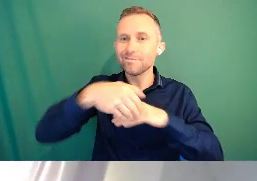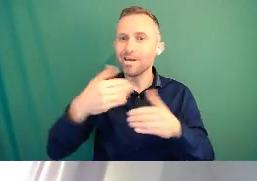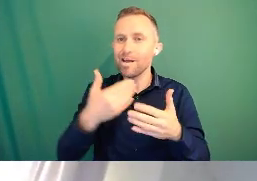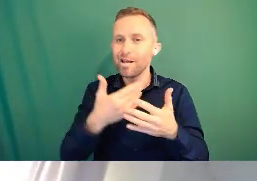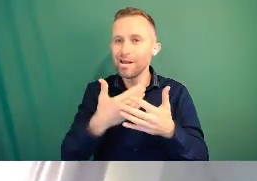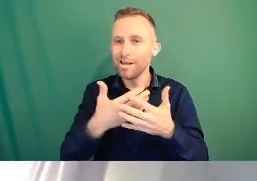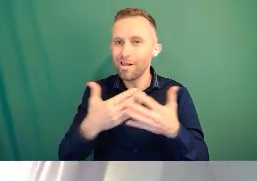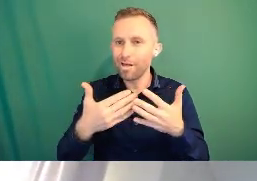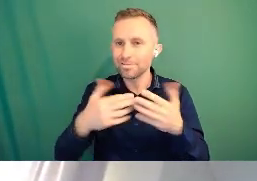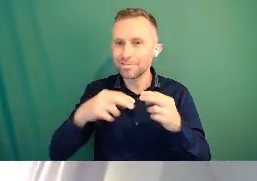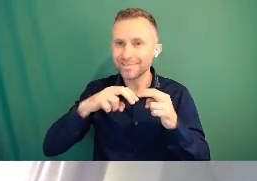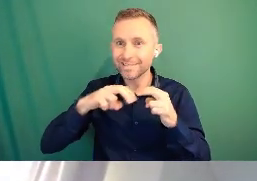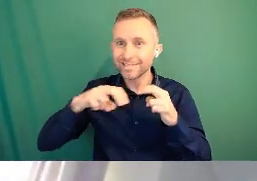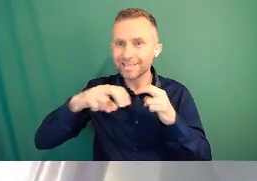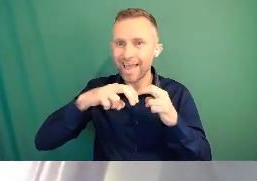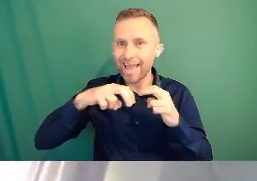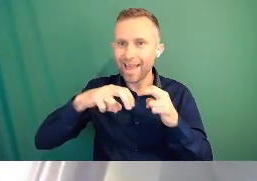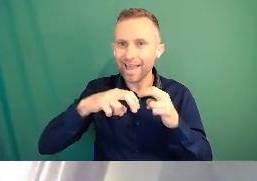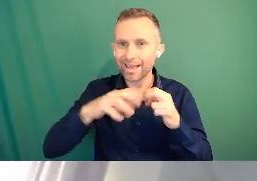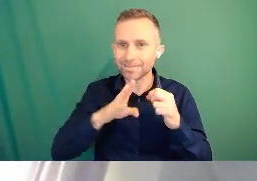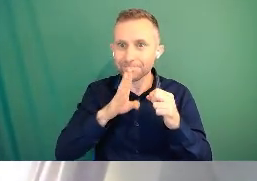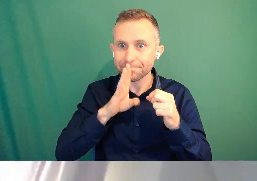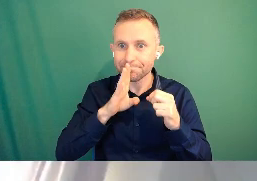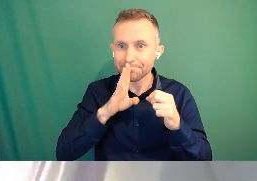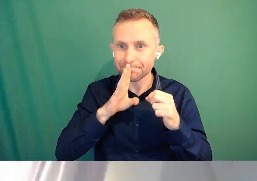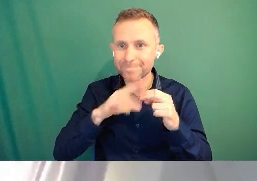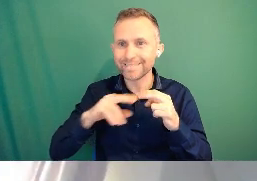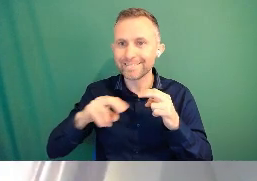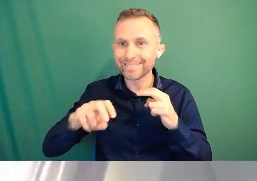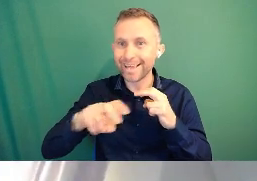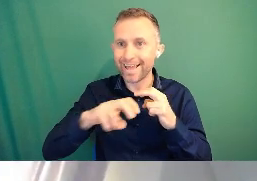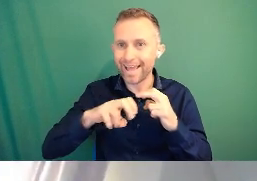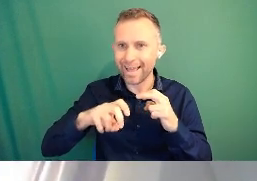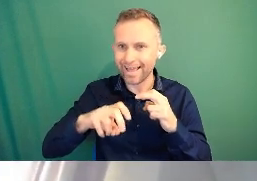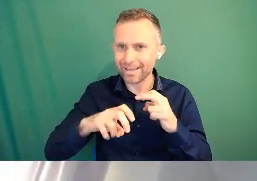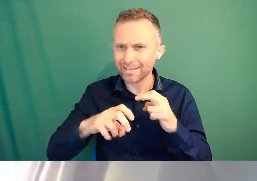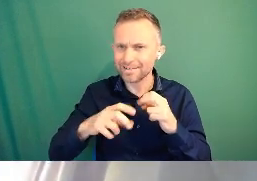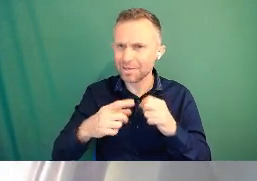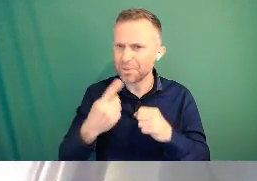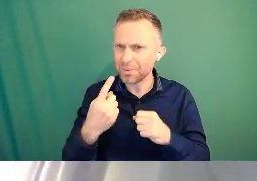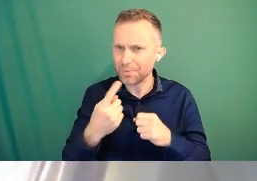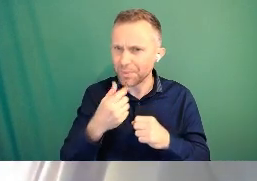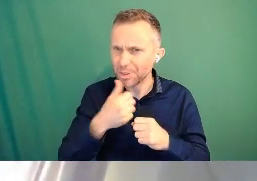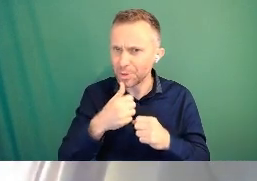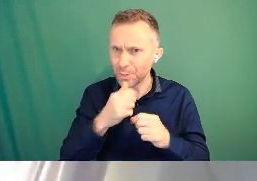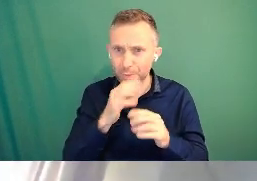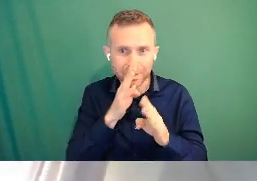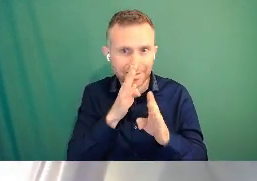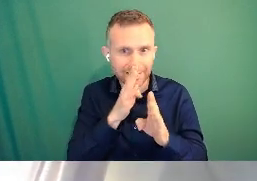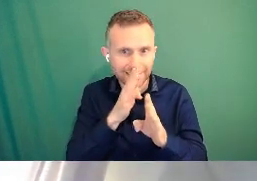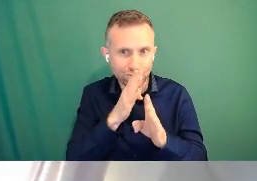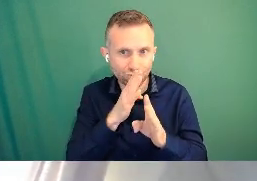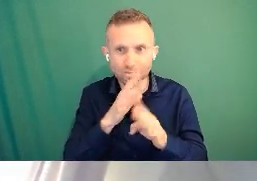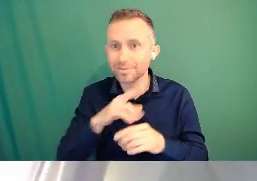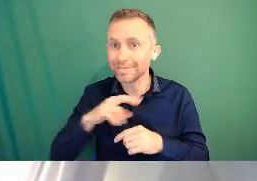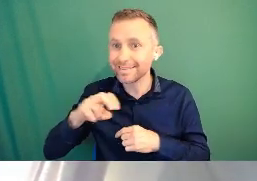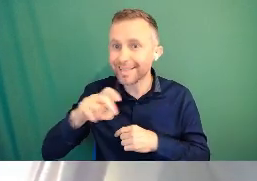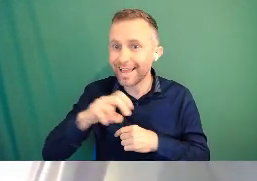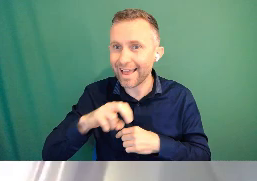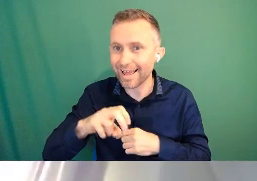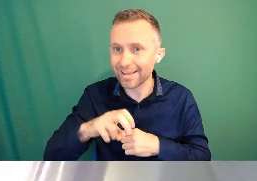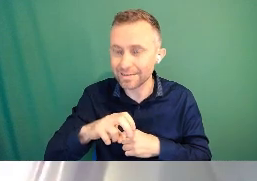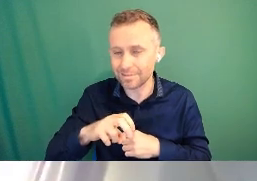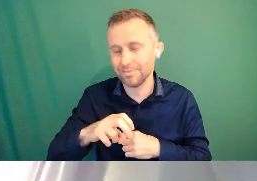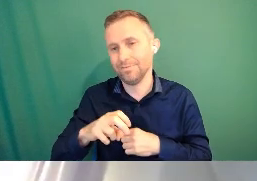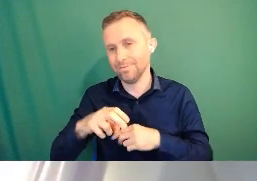secret stairs and secret doorways, one of which is inside the drawing room as well. So these would have been used by the servants to